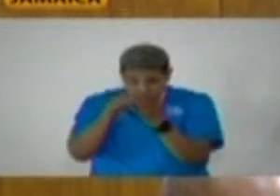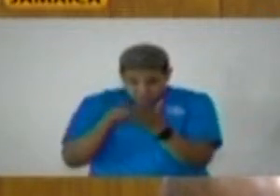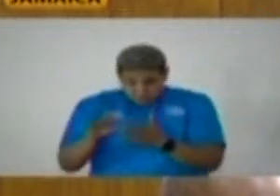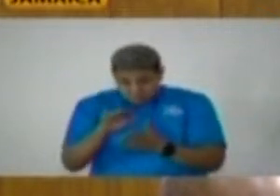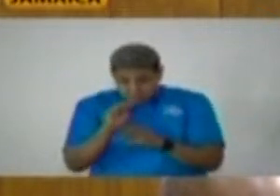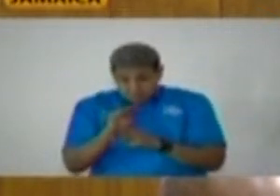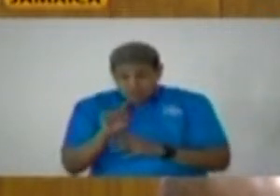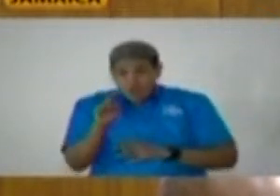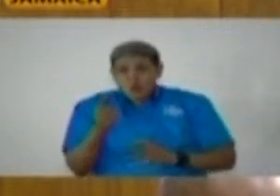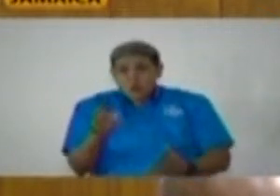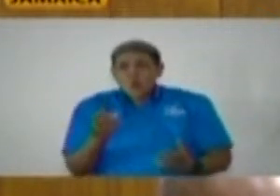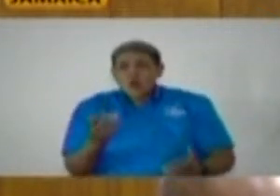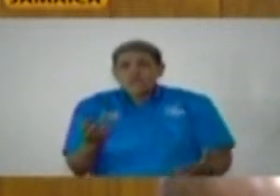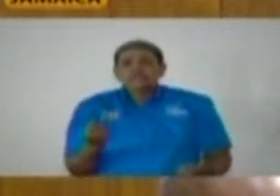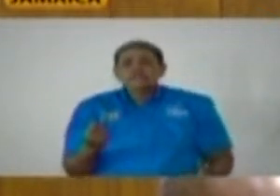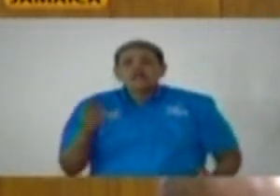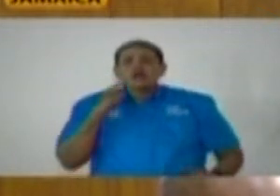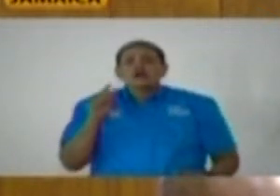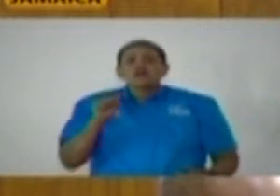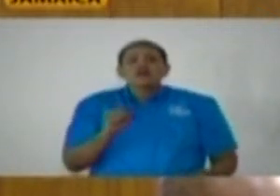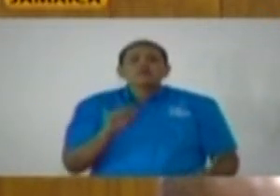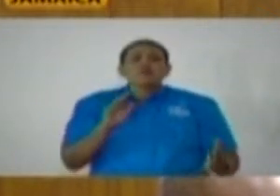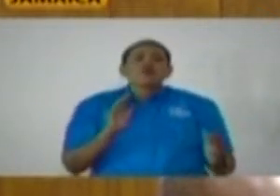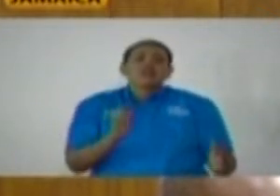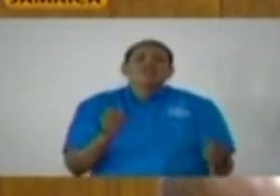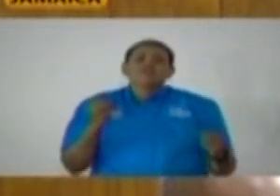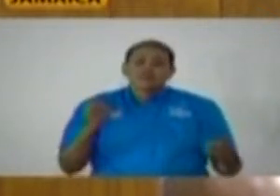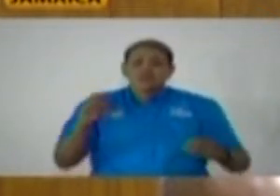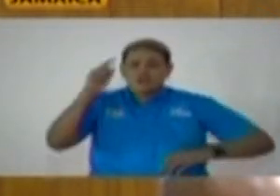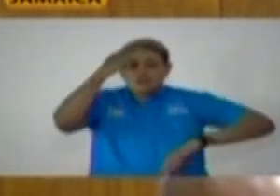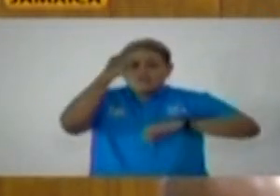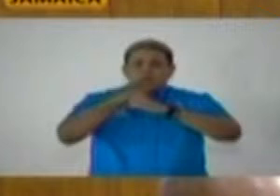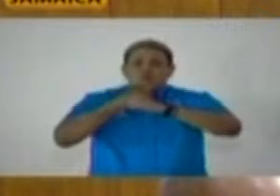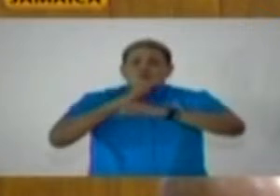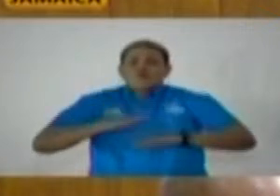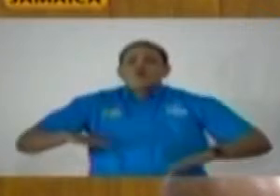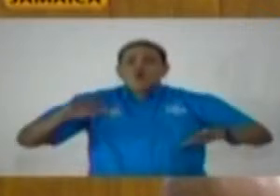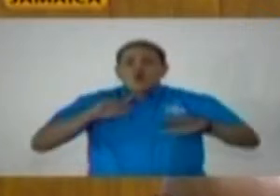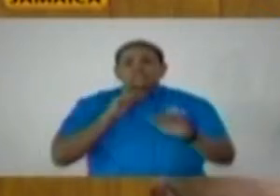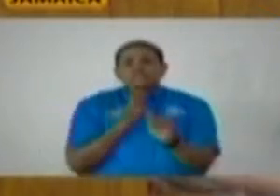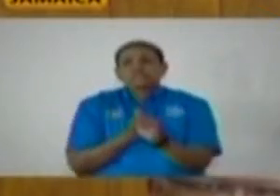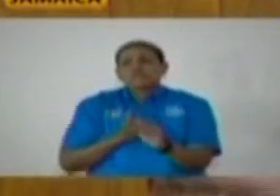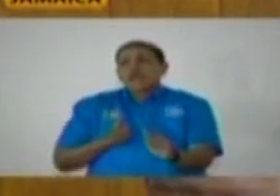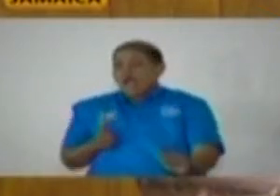his approach has left many public sector workers behind.